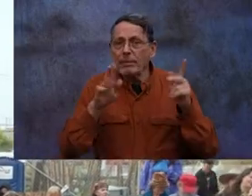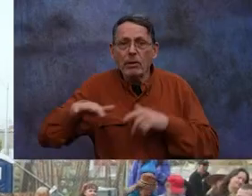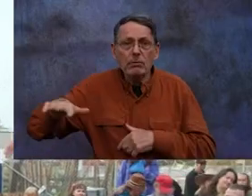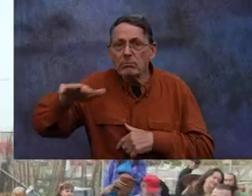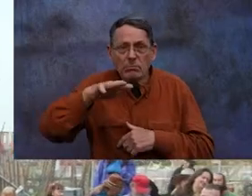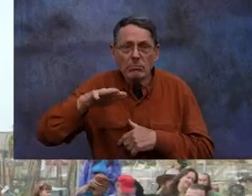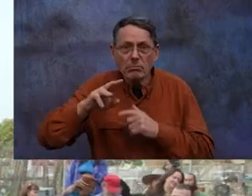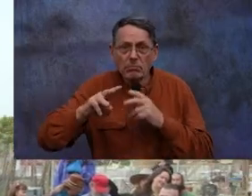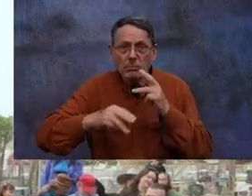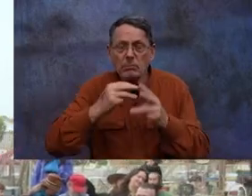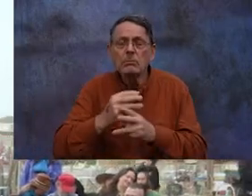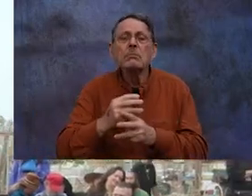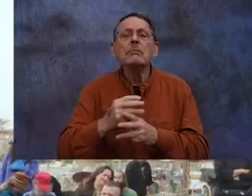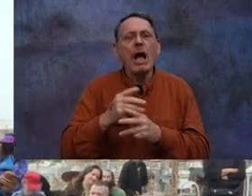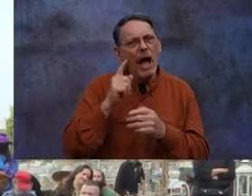fellow beings,